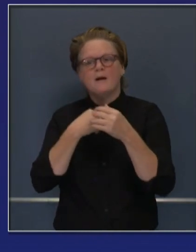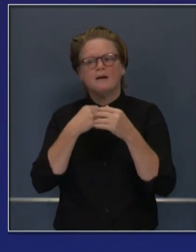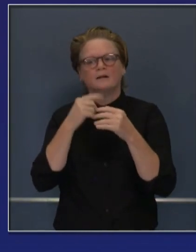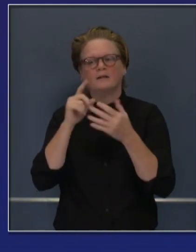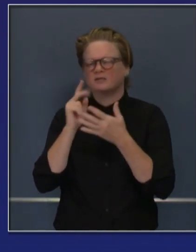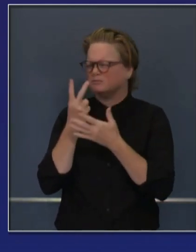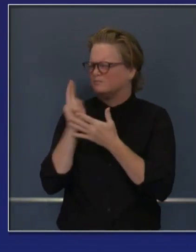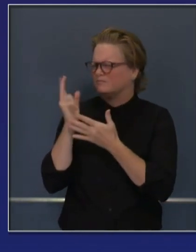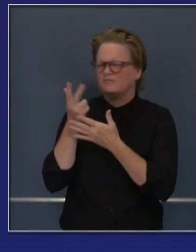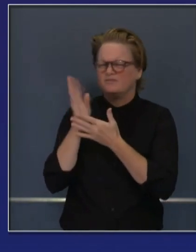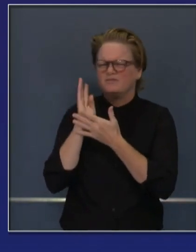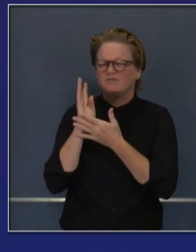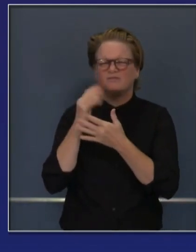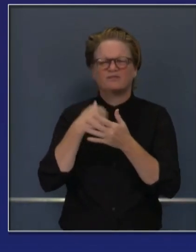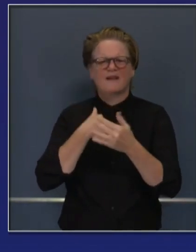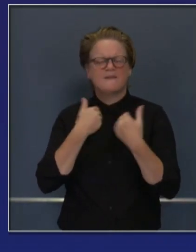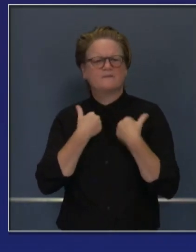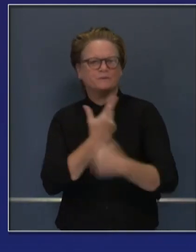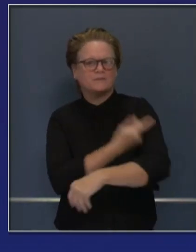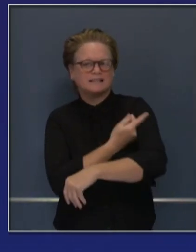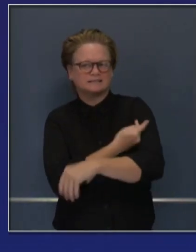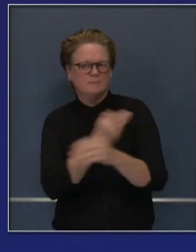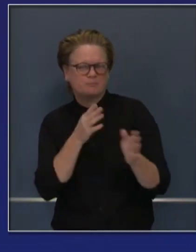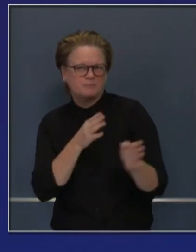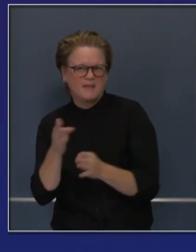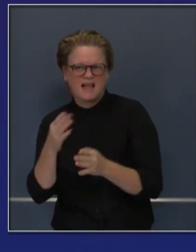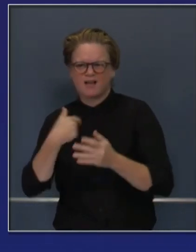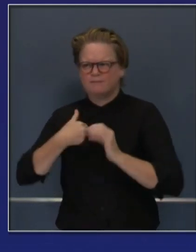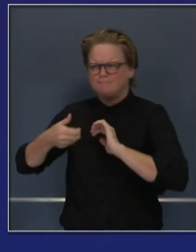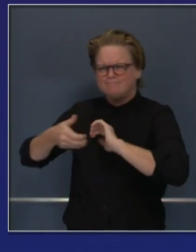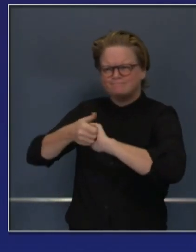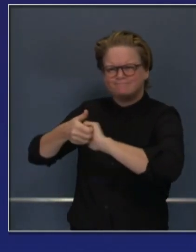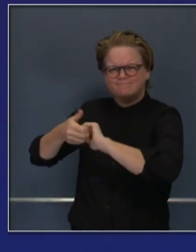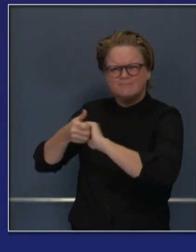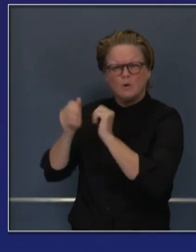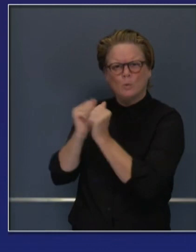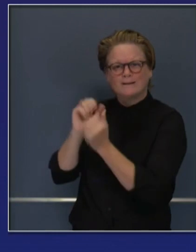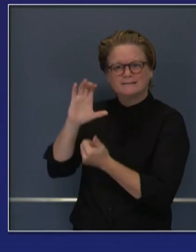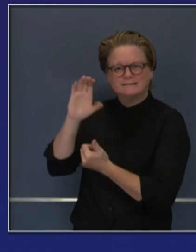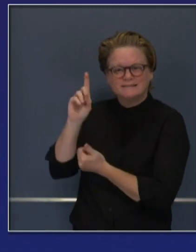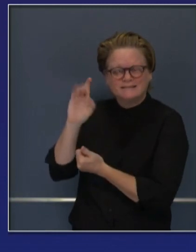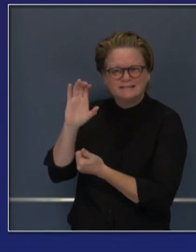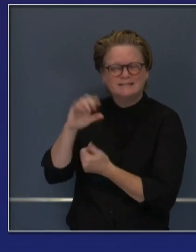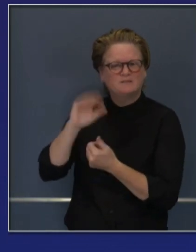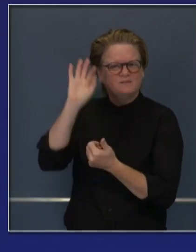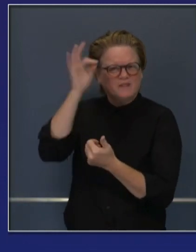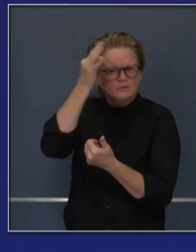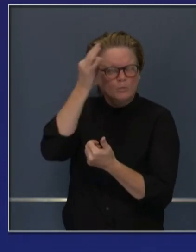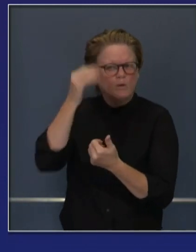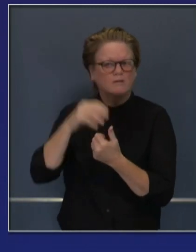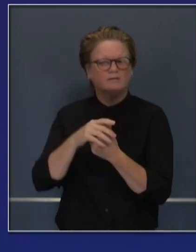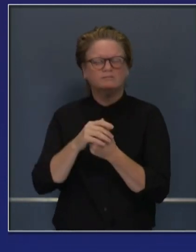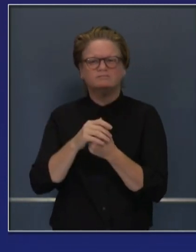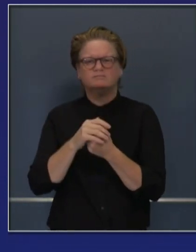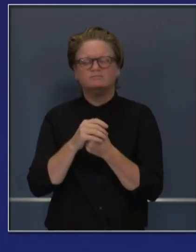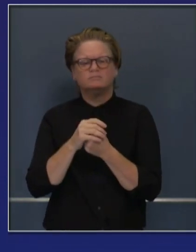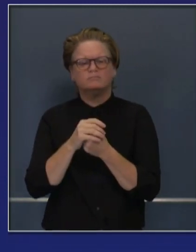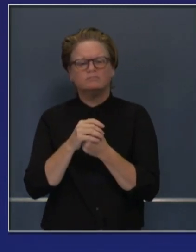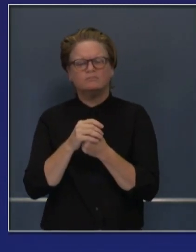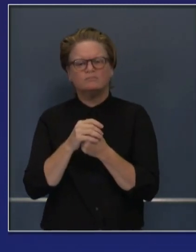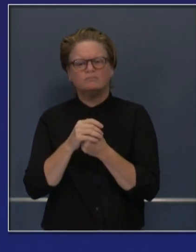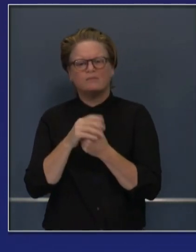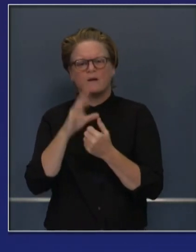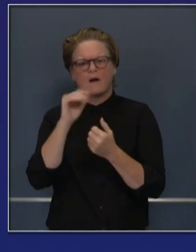with the CDC and the Department of Defense, working with the federal government in what we refer to as micro-planning